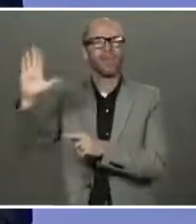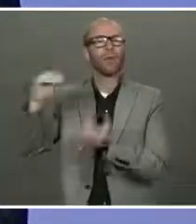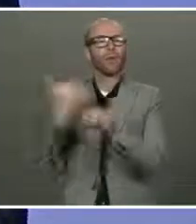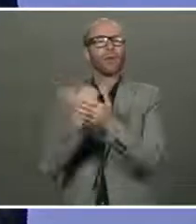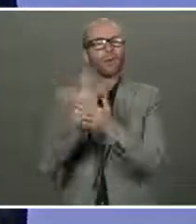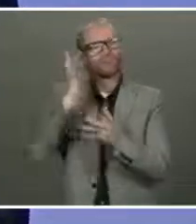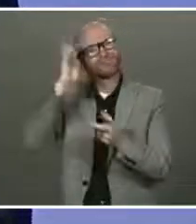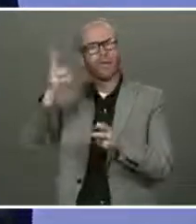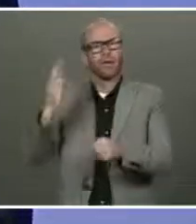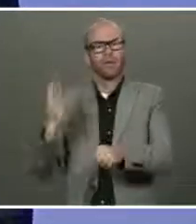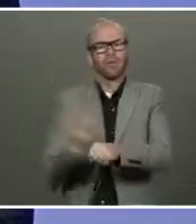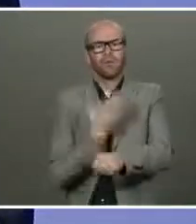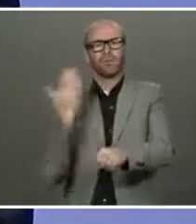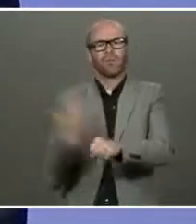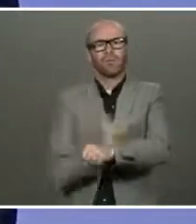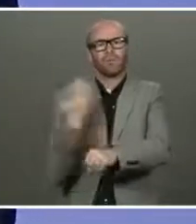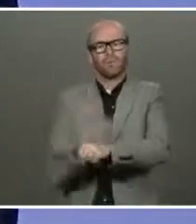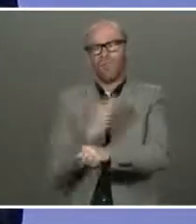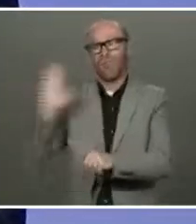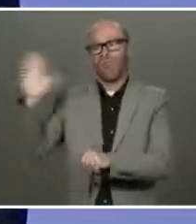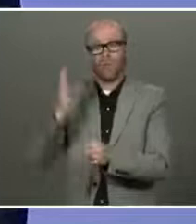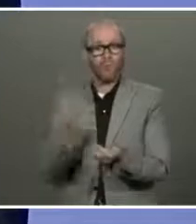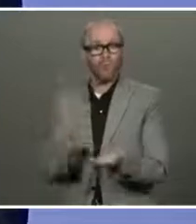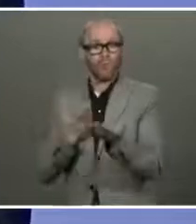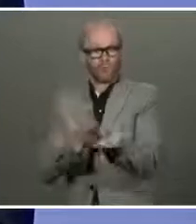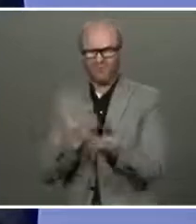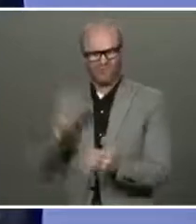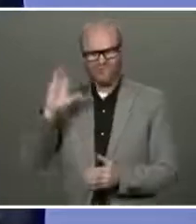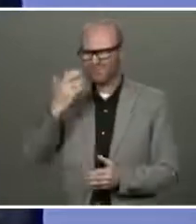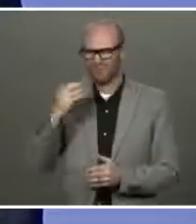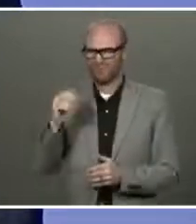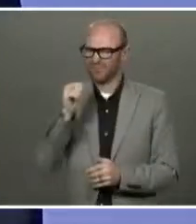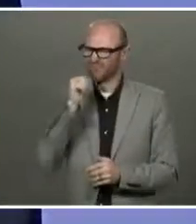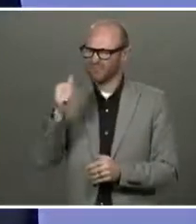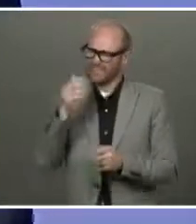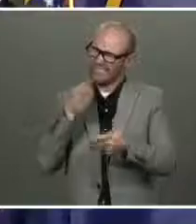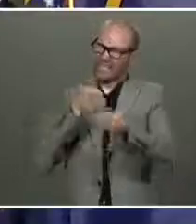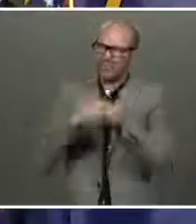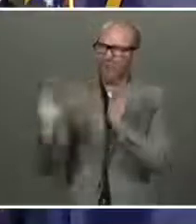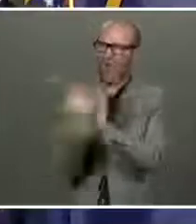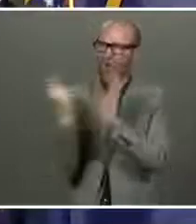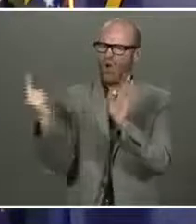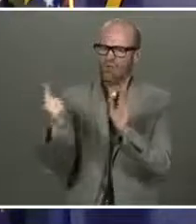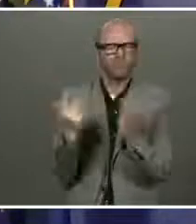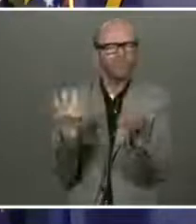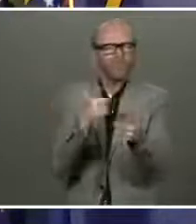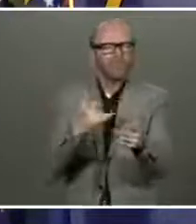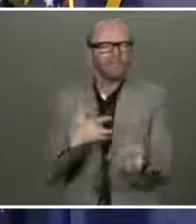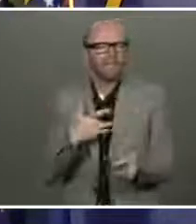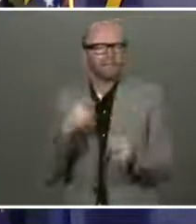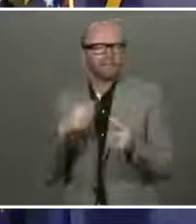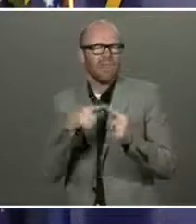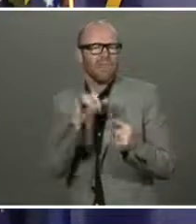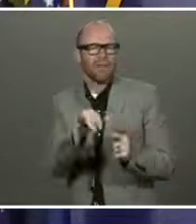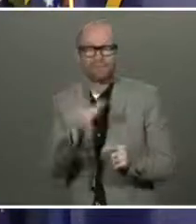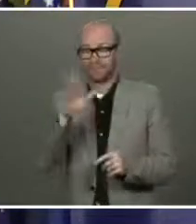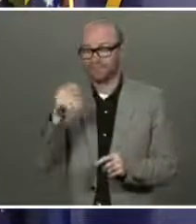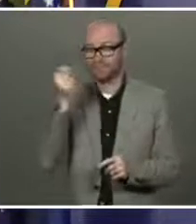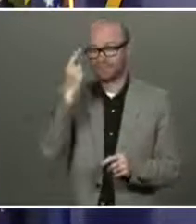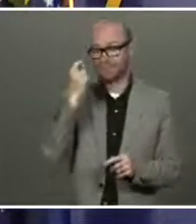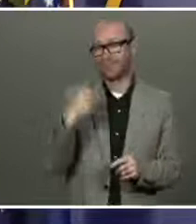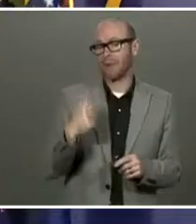and should that put a stop to this proposal? What are your thoughts on where we go from here on that? Sure. Well, as I've said before, I am a